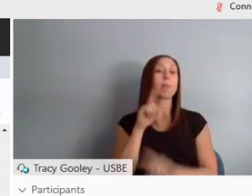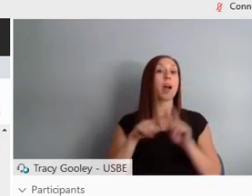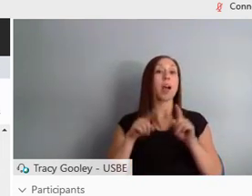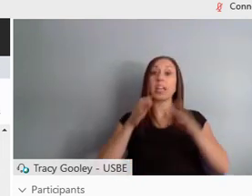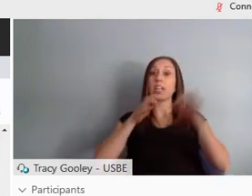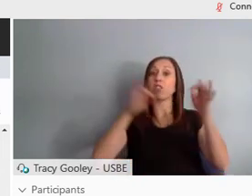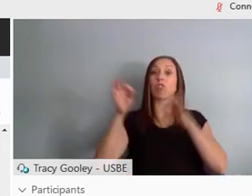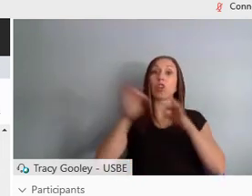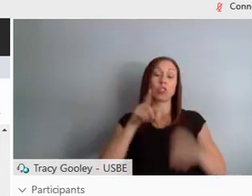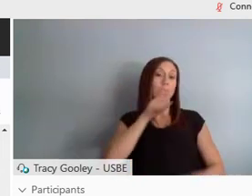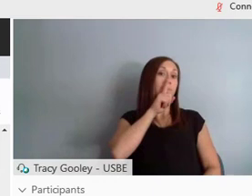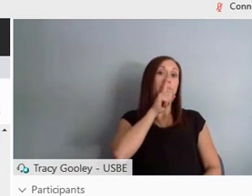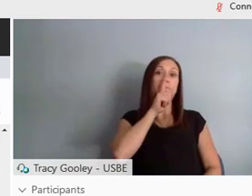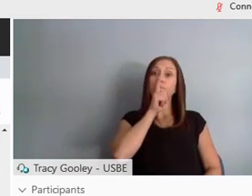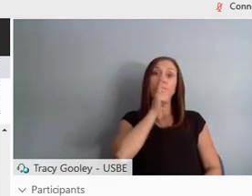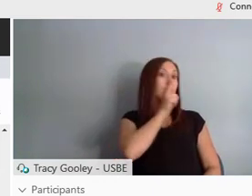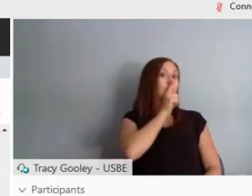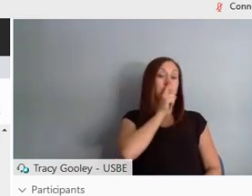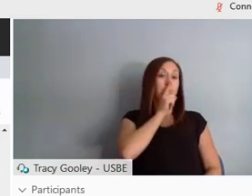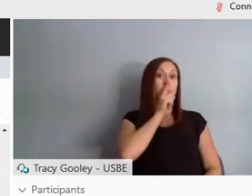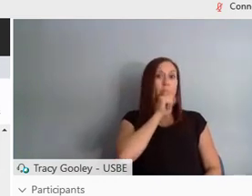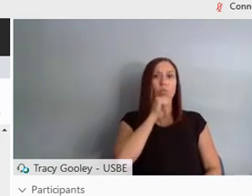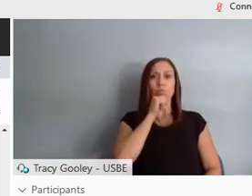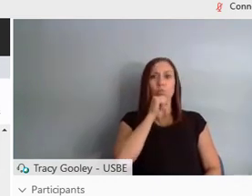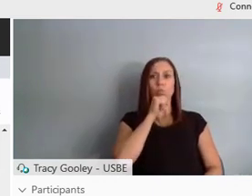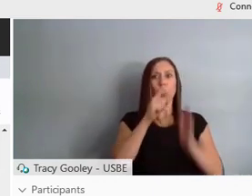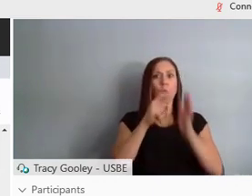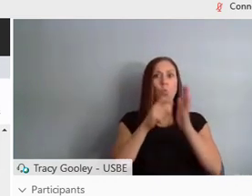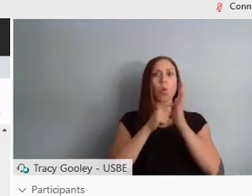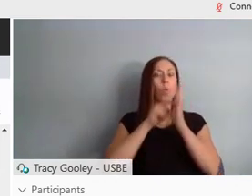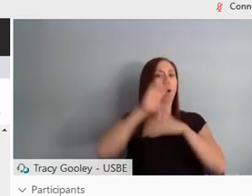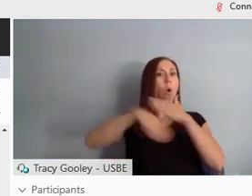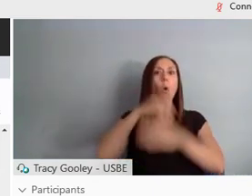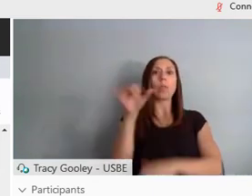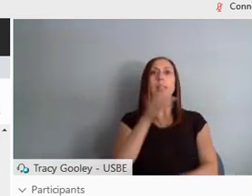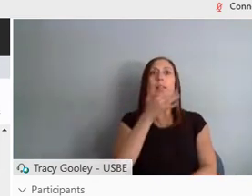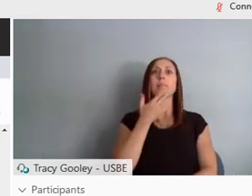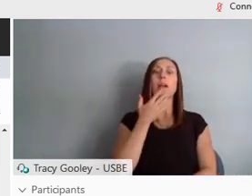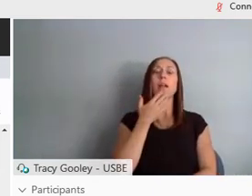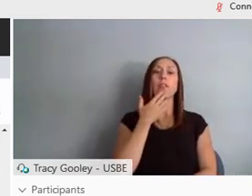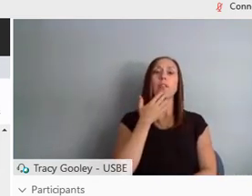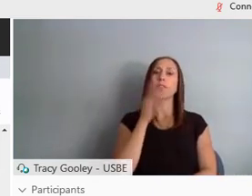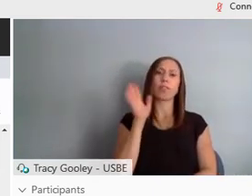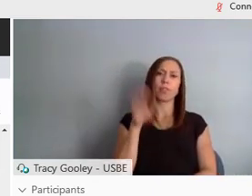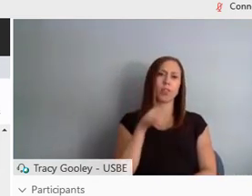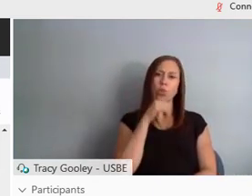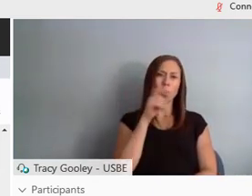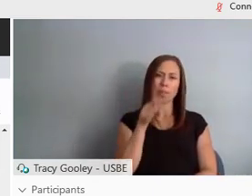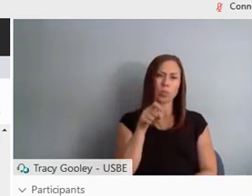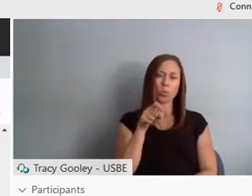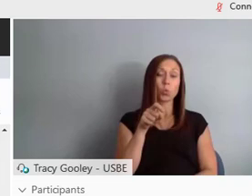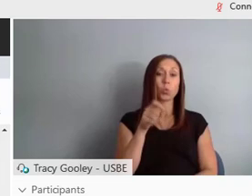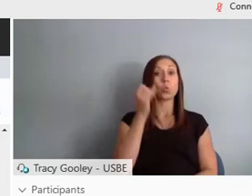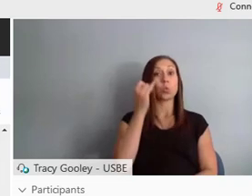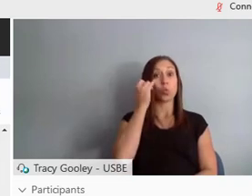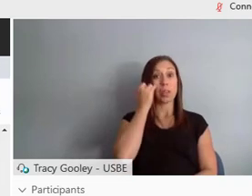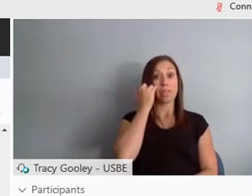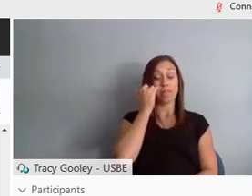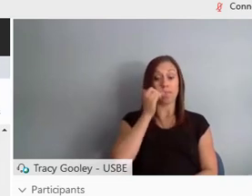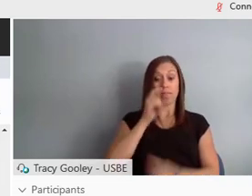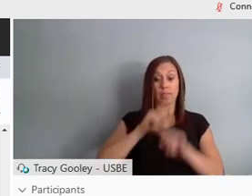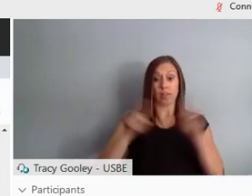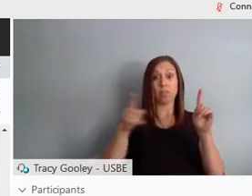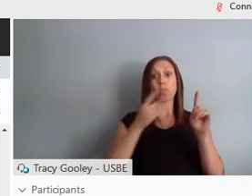there are not the requirements for that set of manipulatives to be all the same color. So if you use manipulatives that